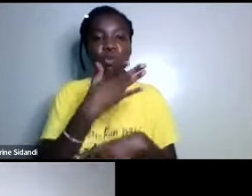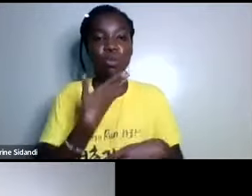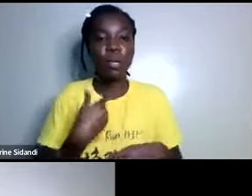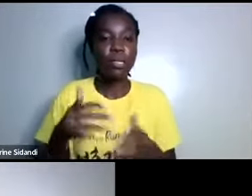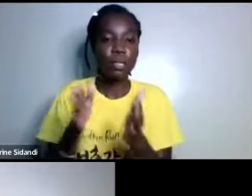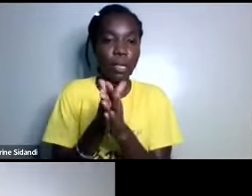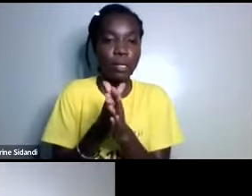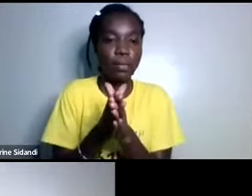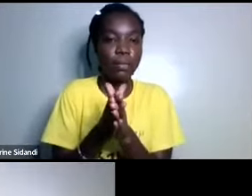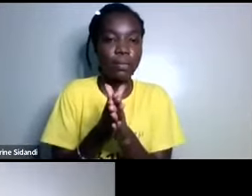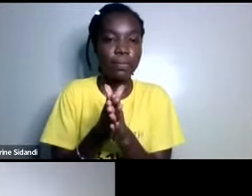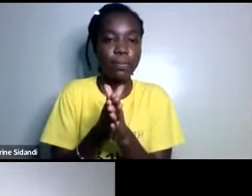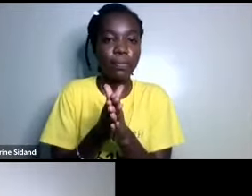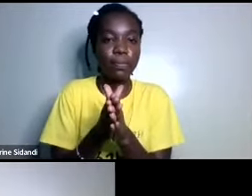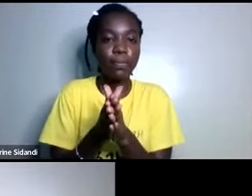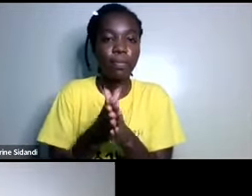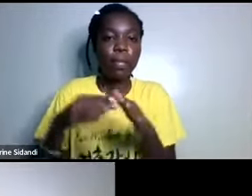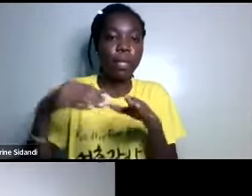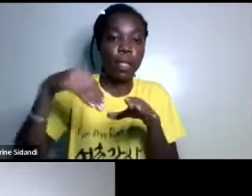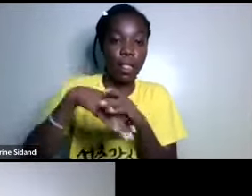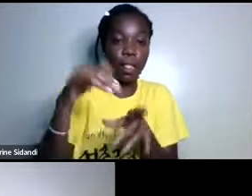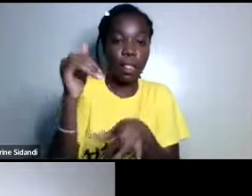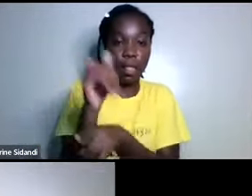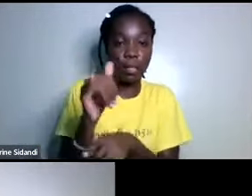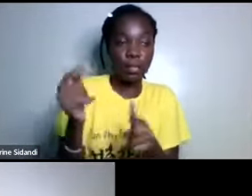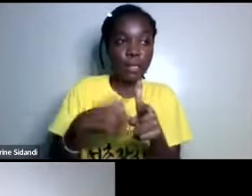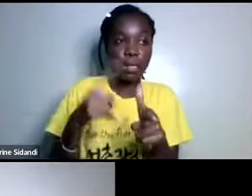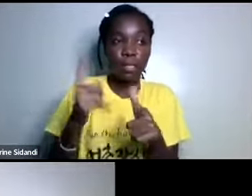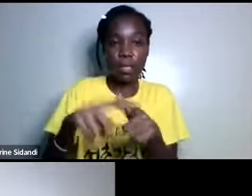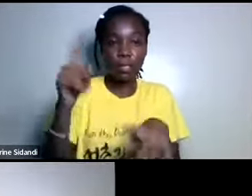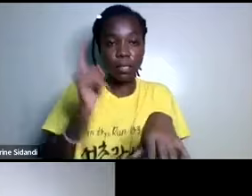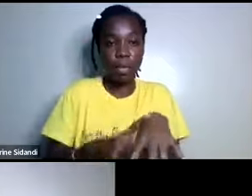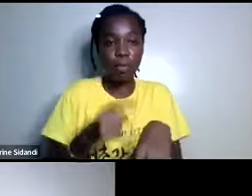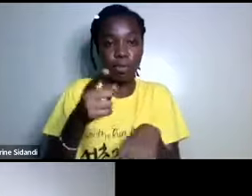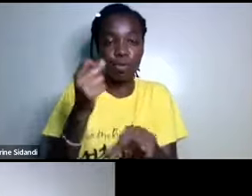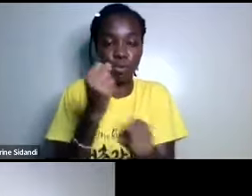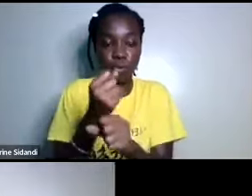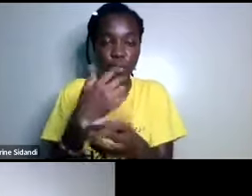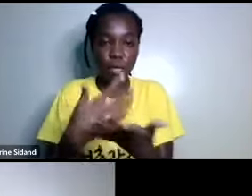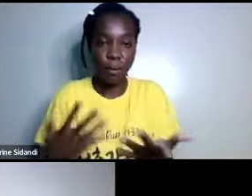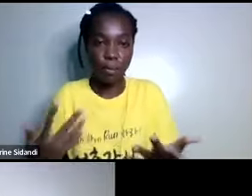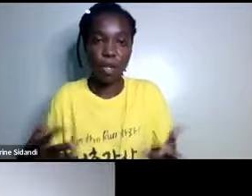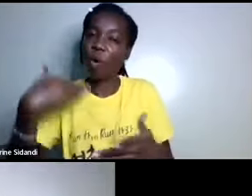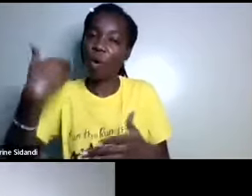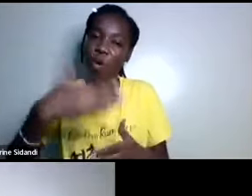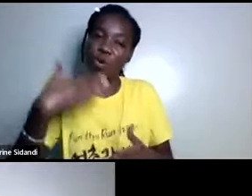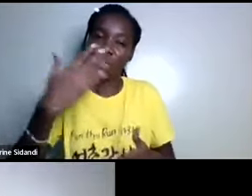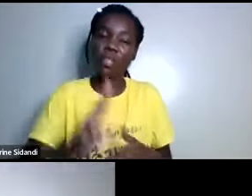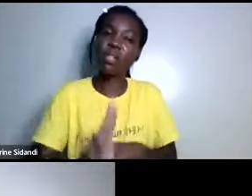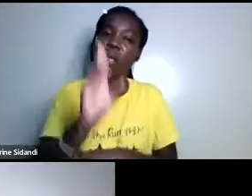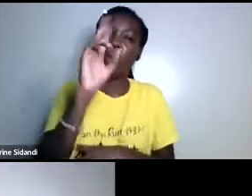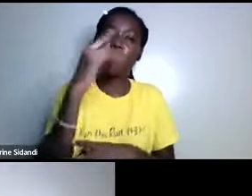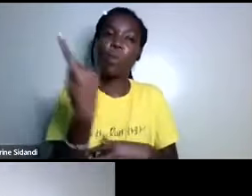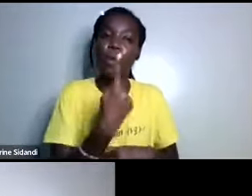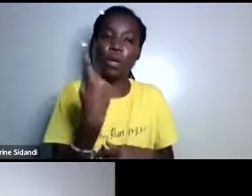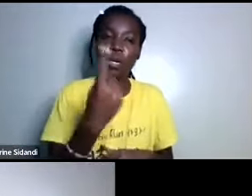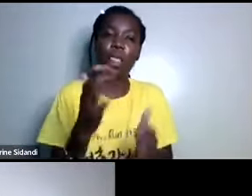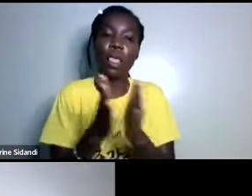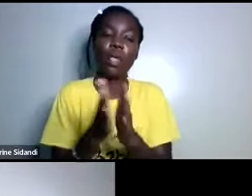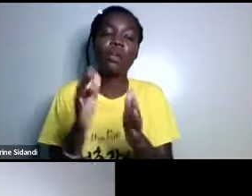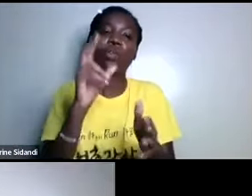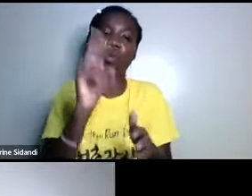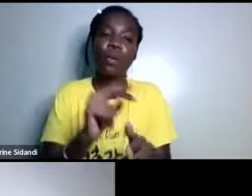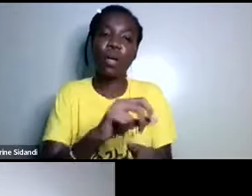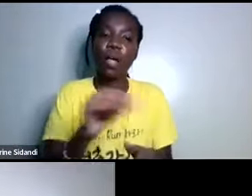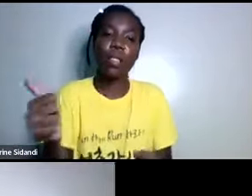business. Once you nail them down, then it is the way up only. There is no other way around it. Because what